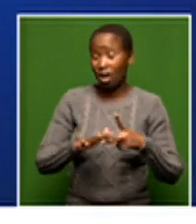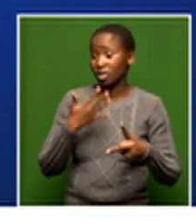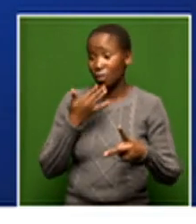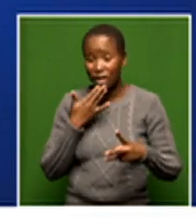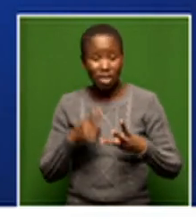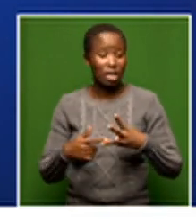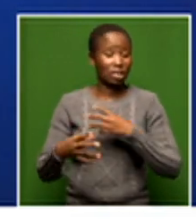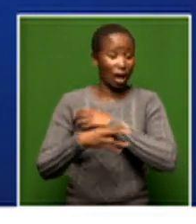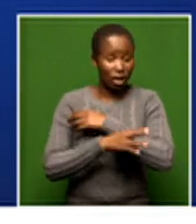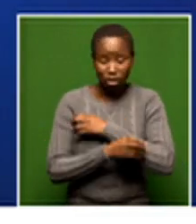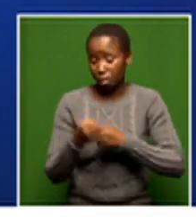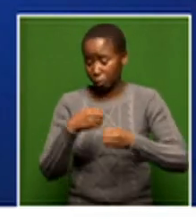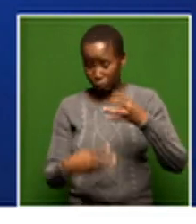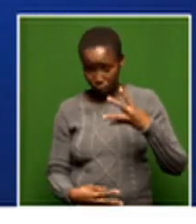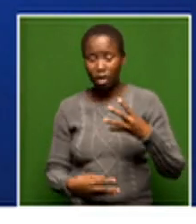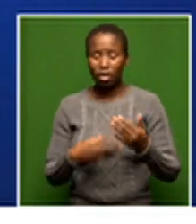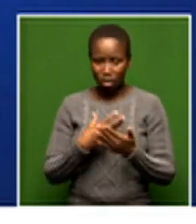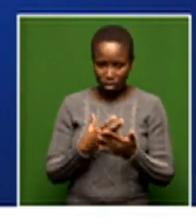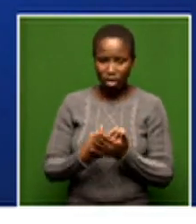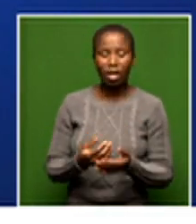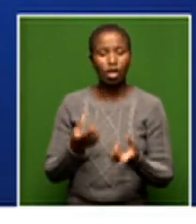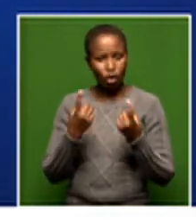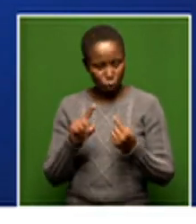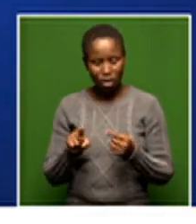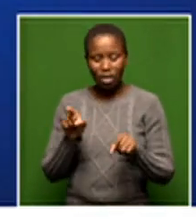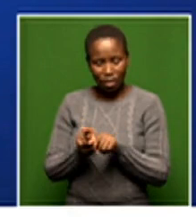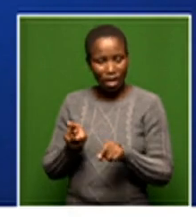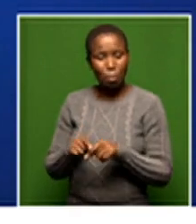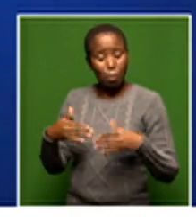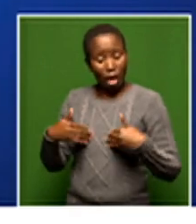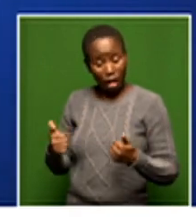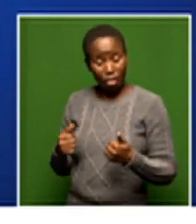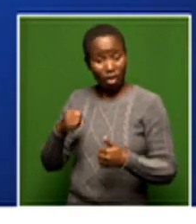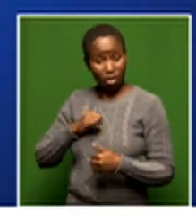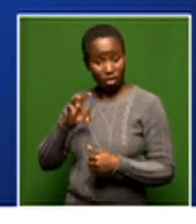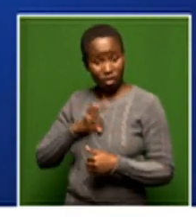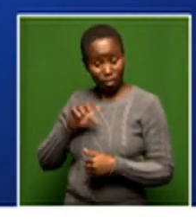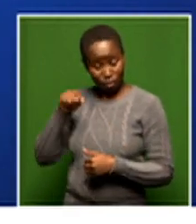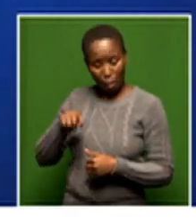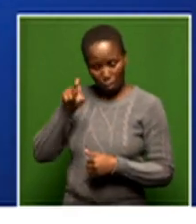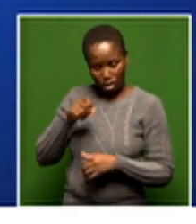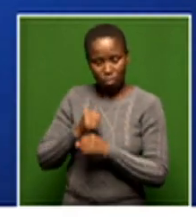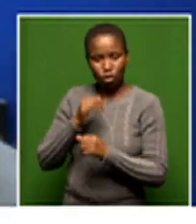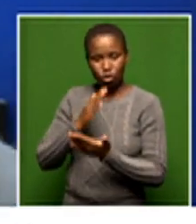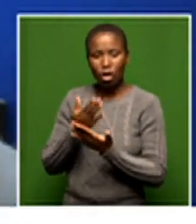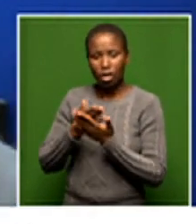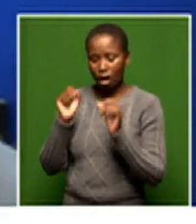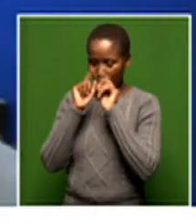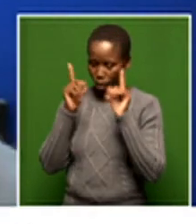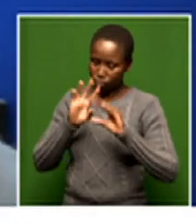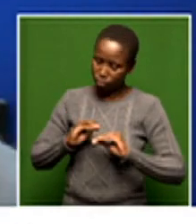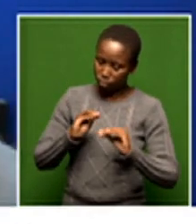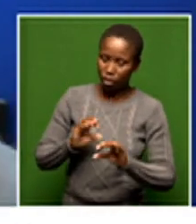on. So we need to, make out early. And healthcare workers are particularly at risk. So we need to make sure they're proper.